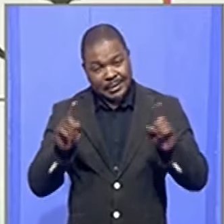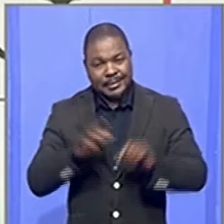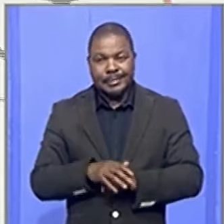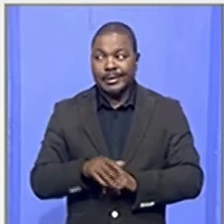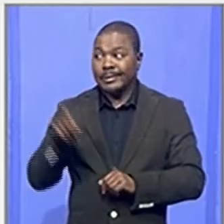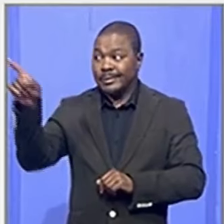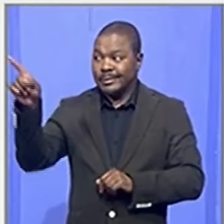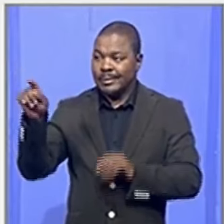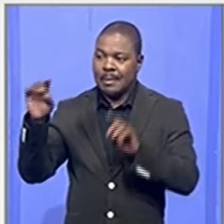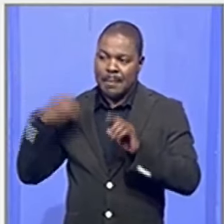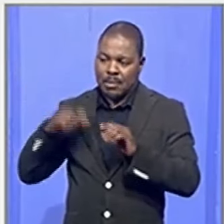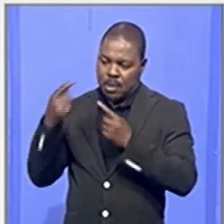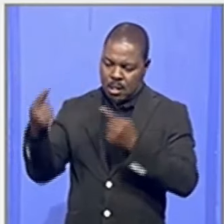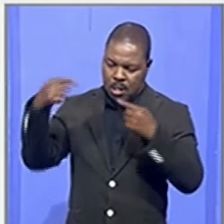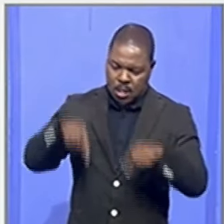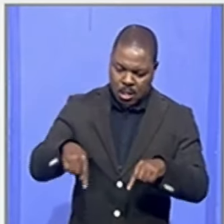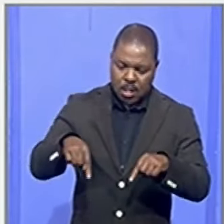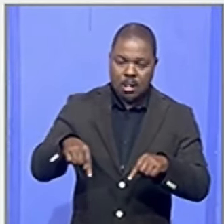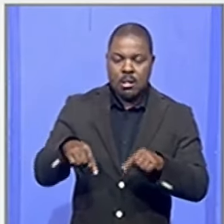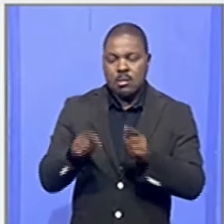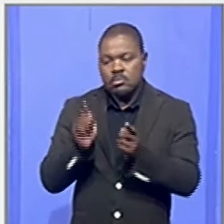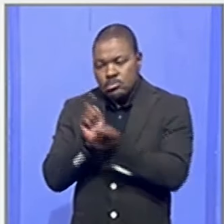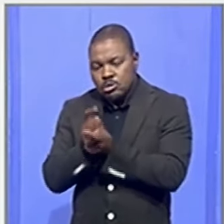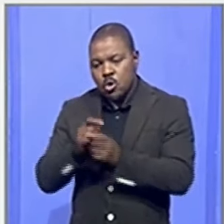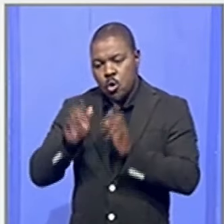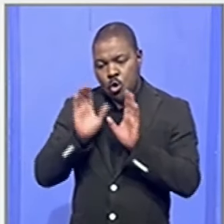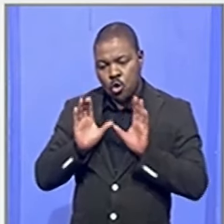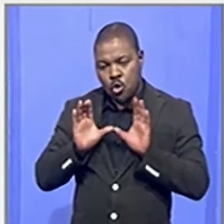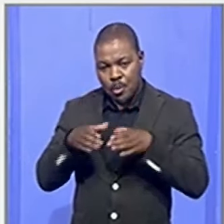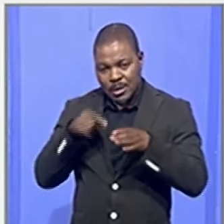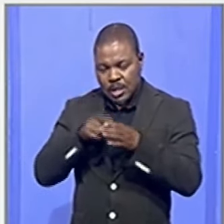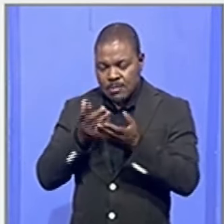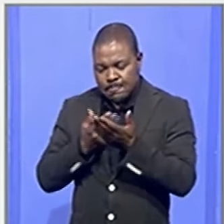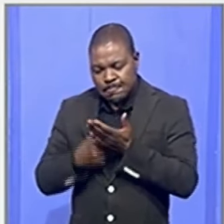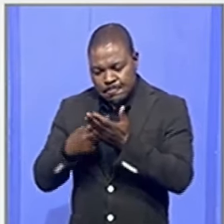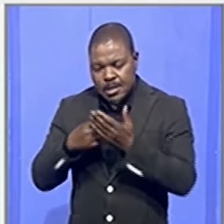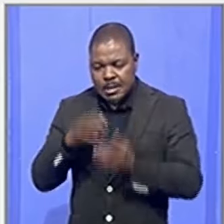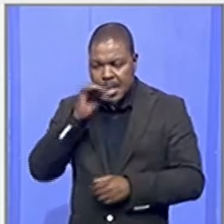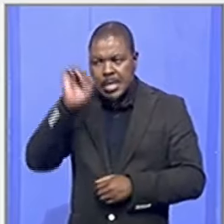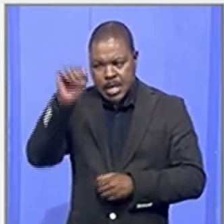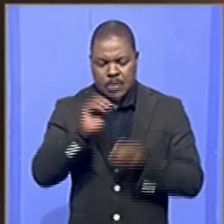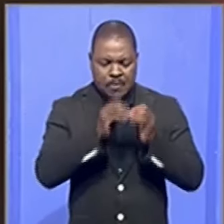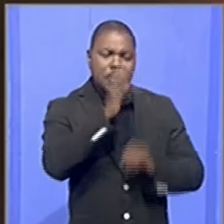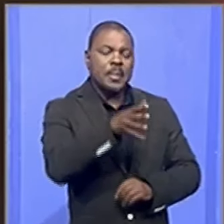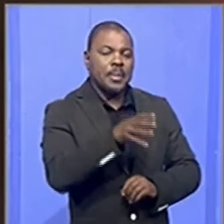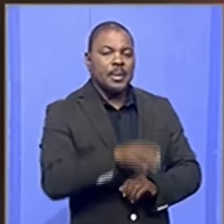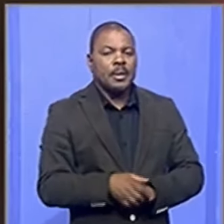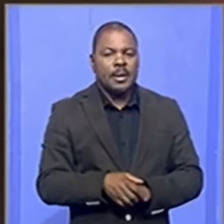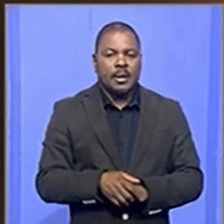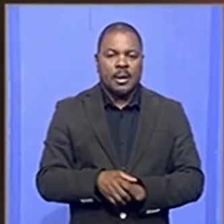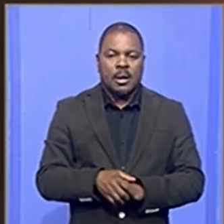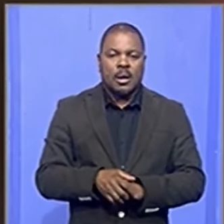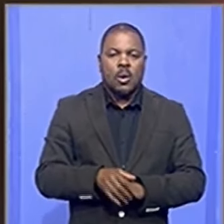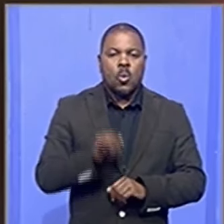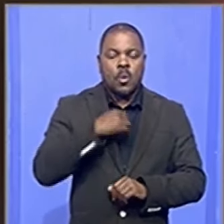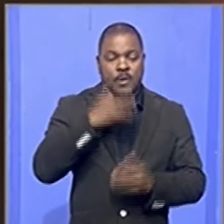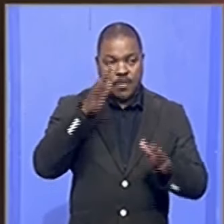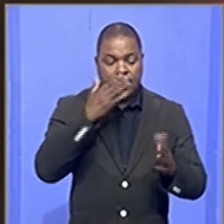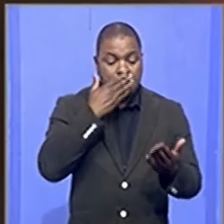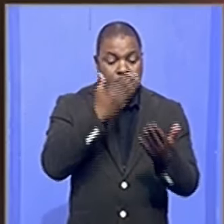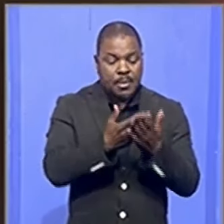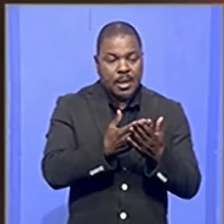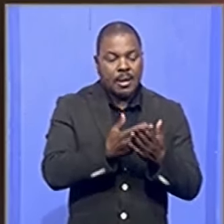ga komishene le go tshepisa fa o tla baakanya mabone ao. We made the following recommendations that within 90 days phase of the